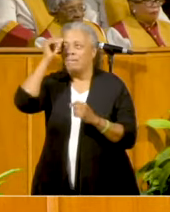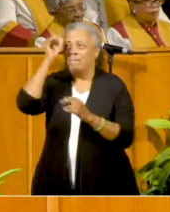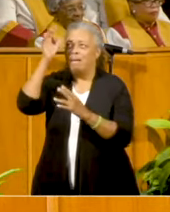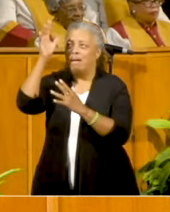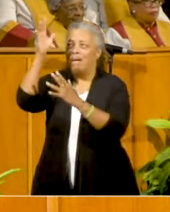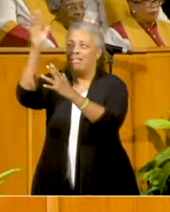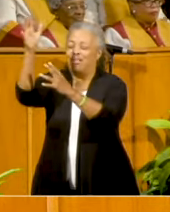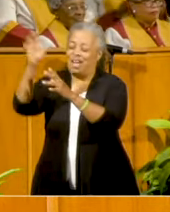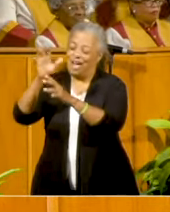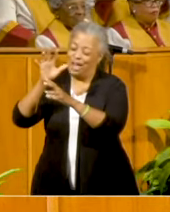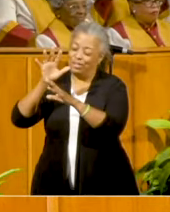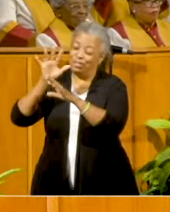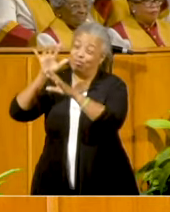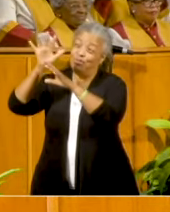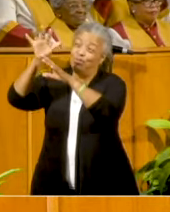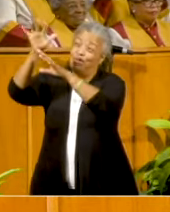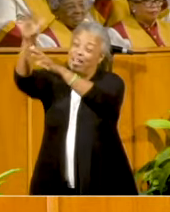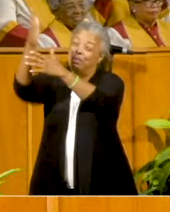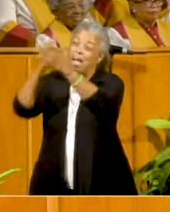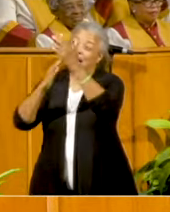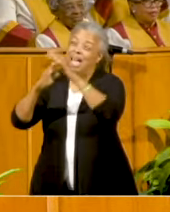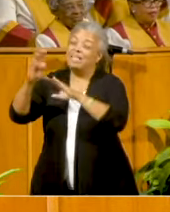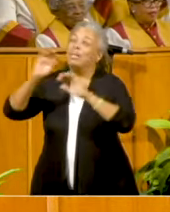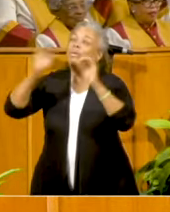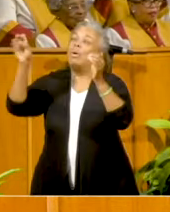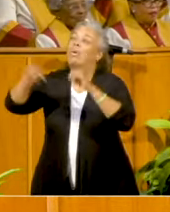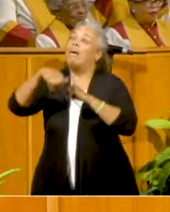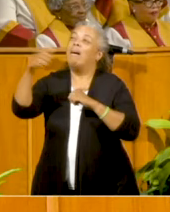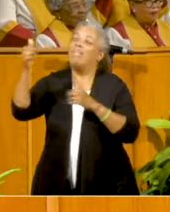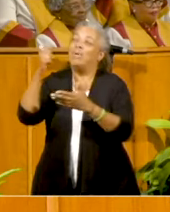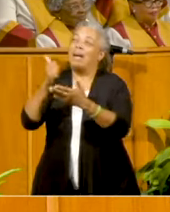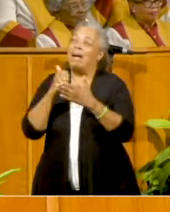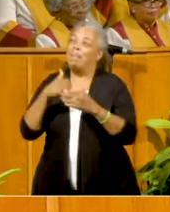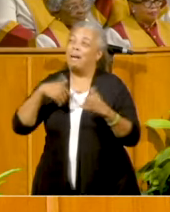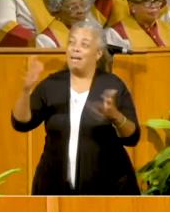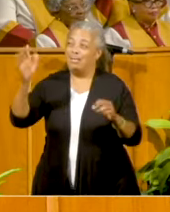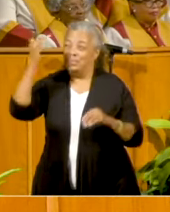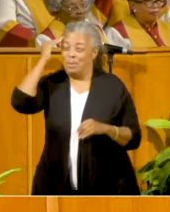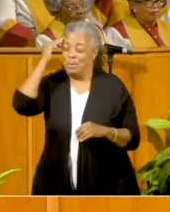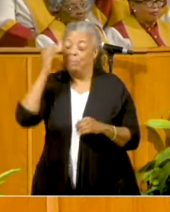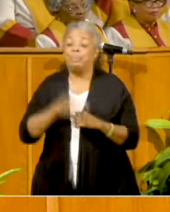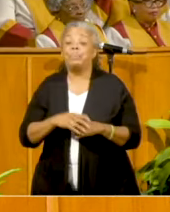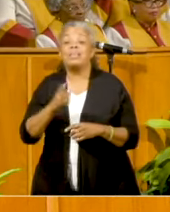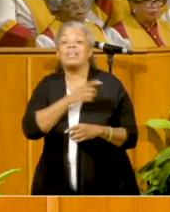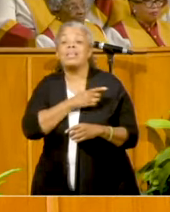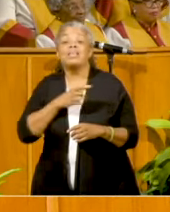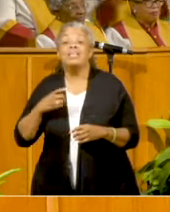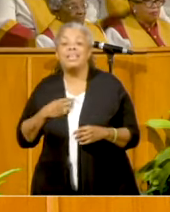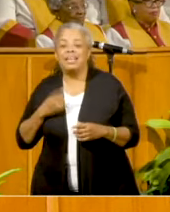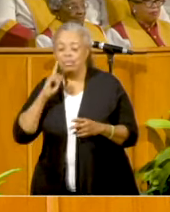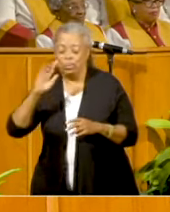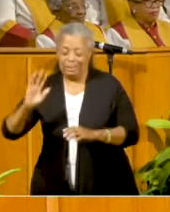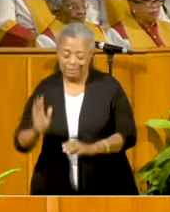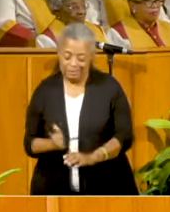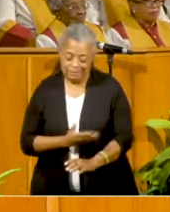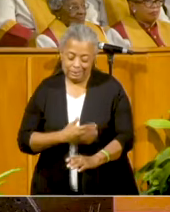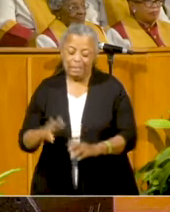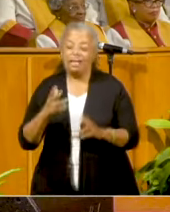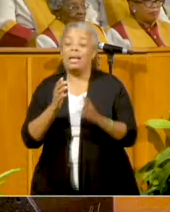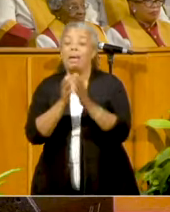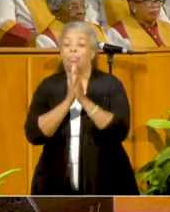stretch my hand to thee, though all the help I know." And deacons, they could sing and